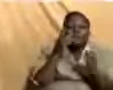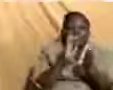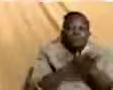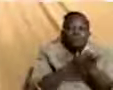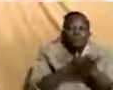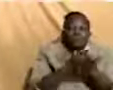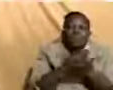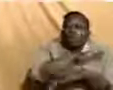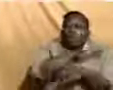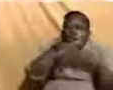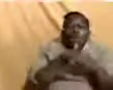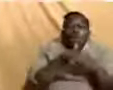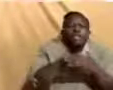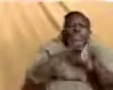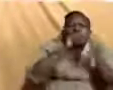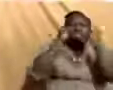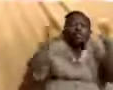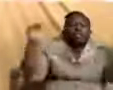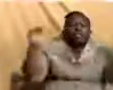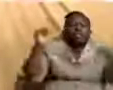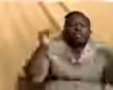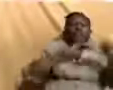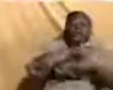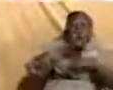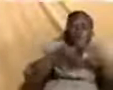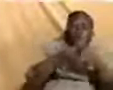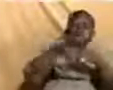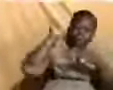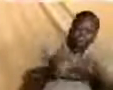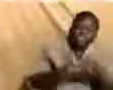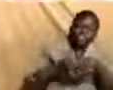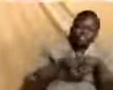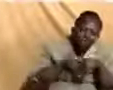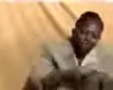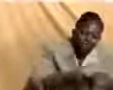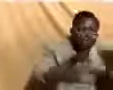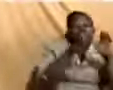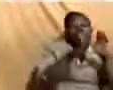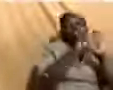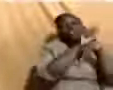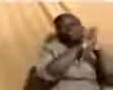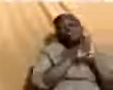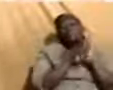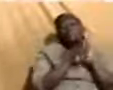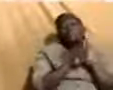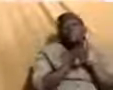are all equal before the law, and all of us must abide by this law.